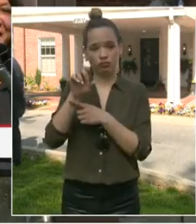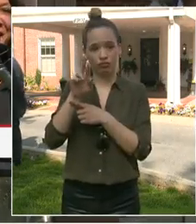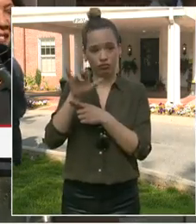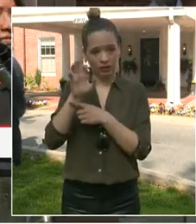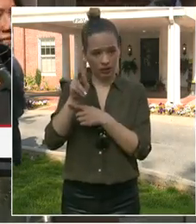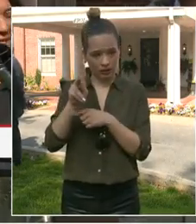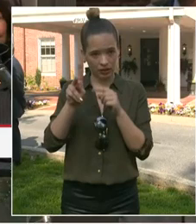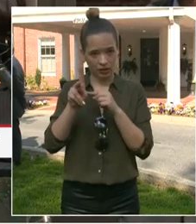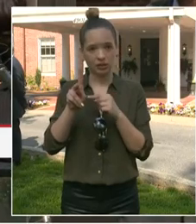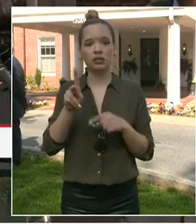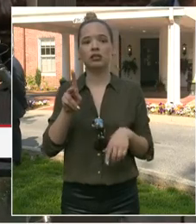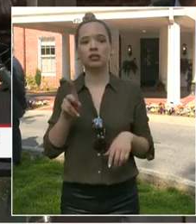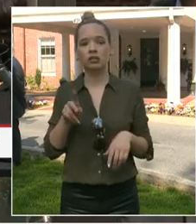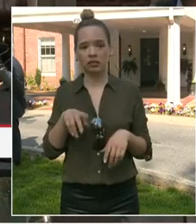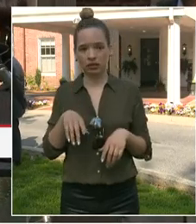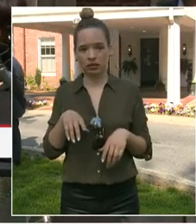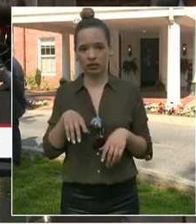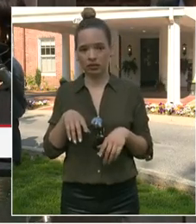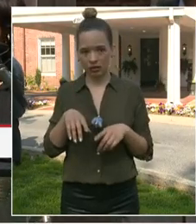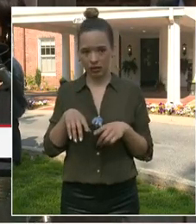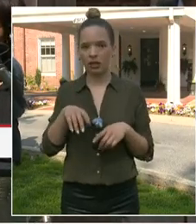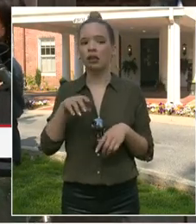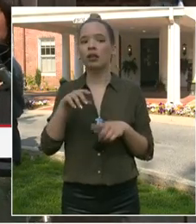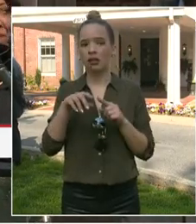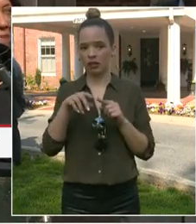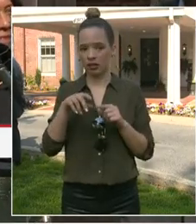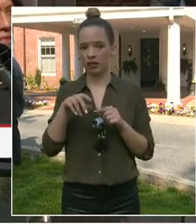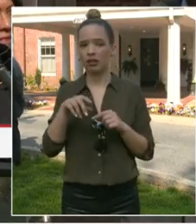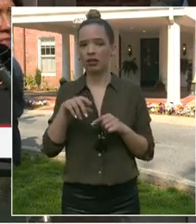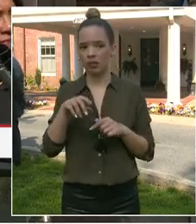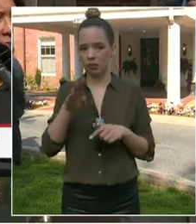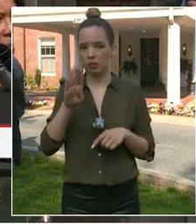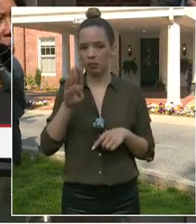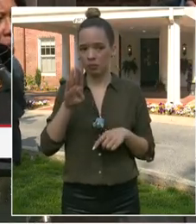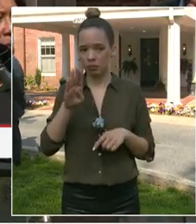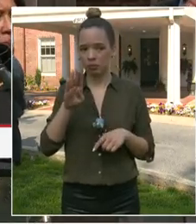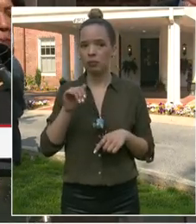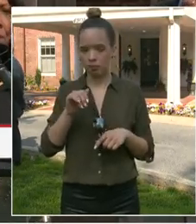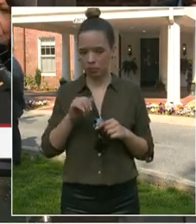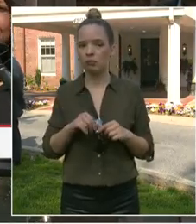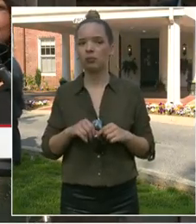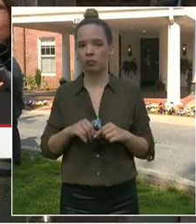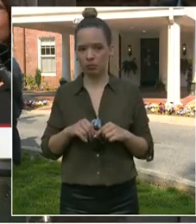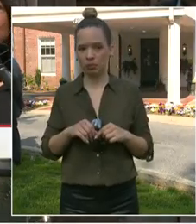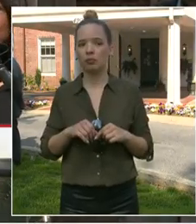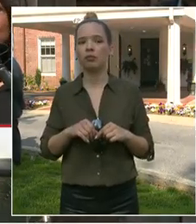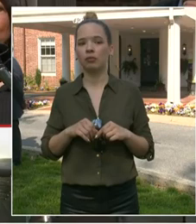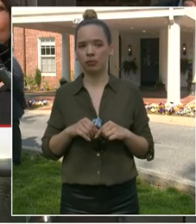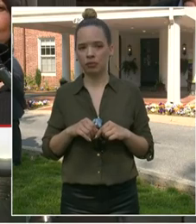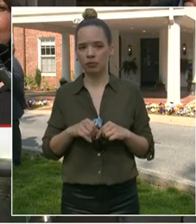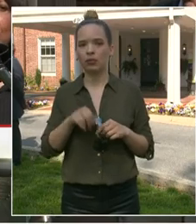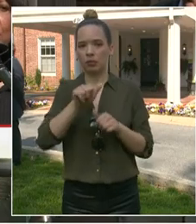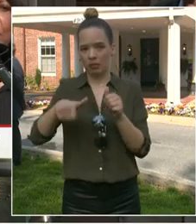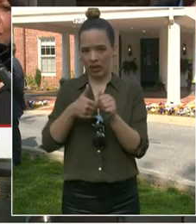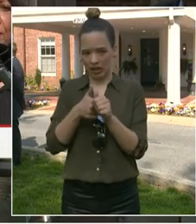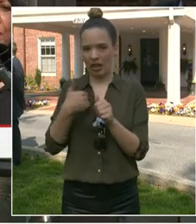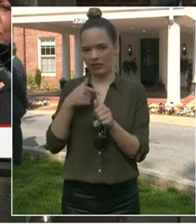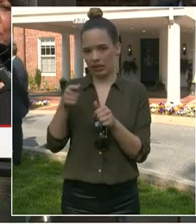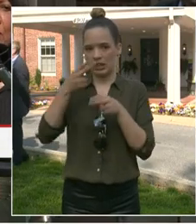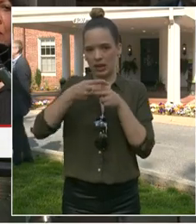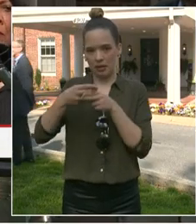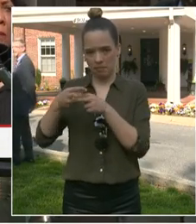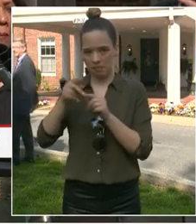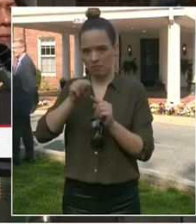Melissa Bird, who is at the senior deputy at D.C. Housing Healthcare